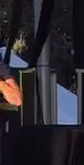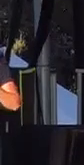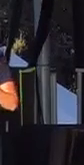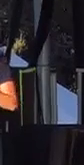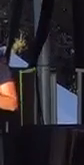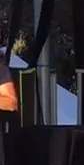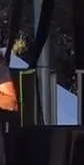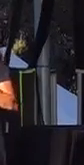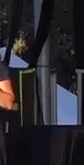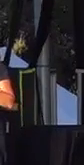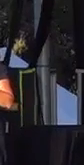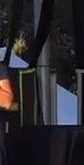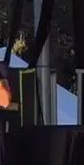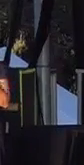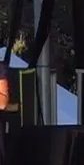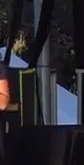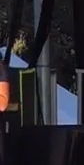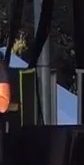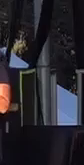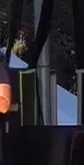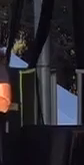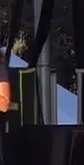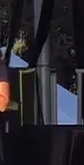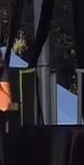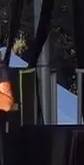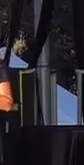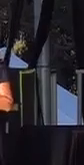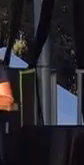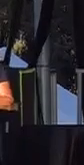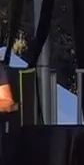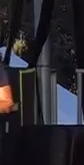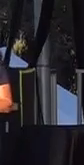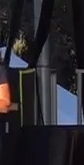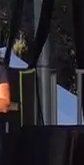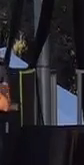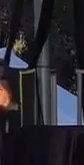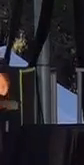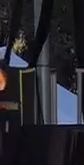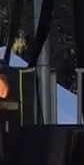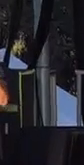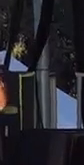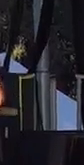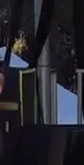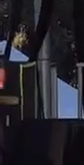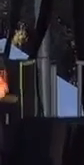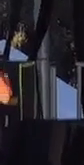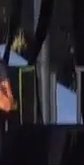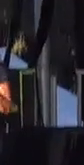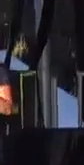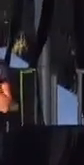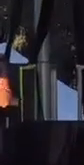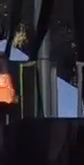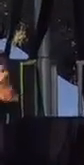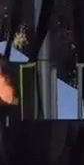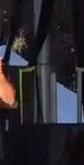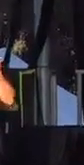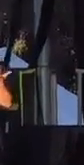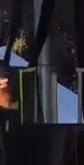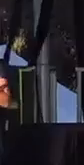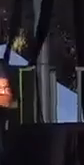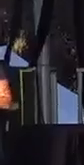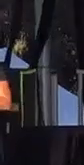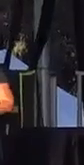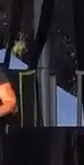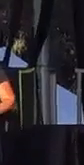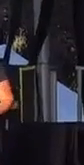own chapter of our journey towards greater equality and opportunity for all. Thank you again, San Diego.